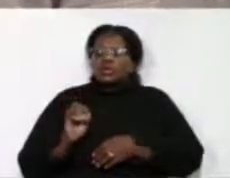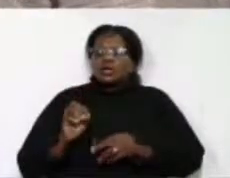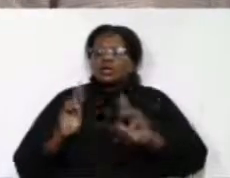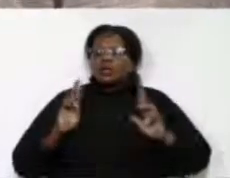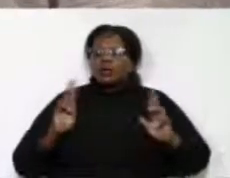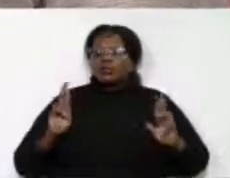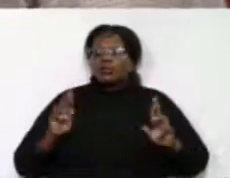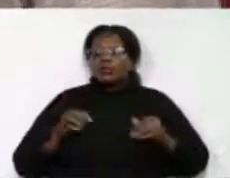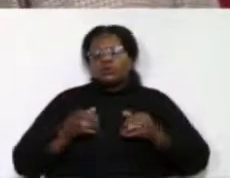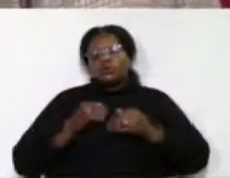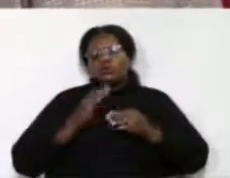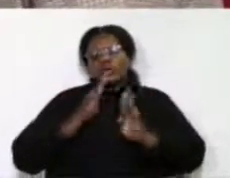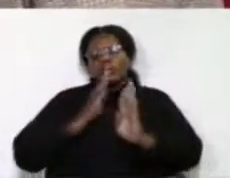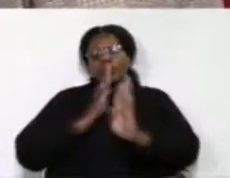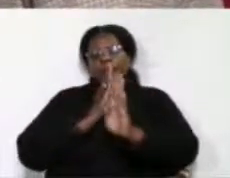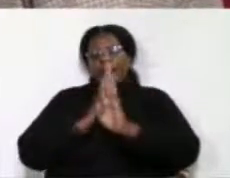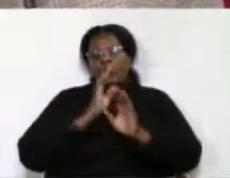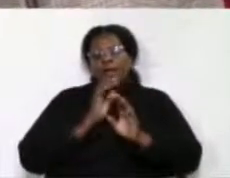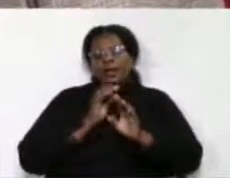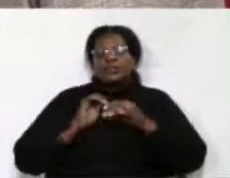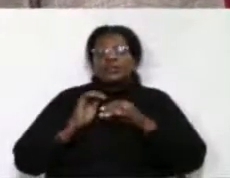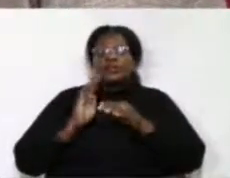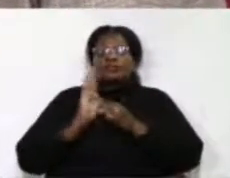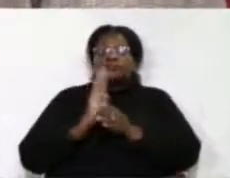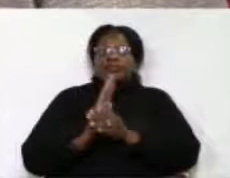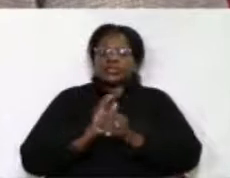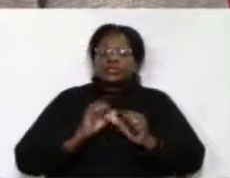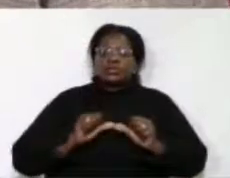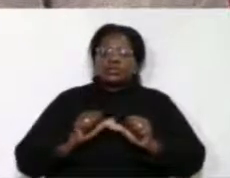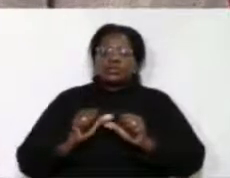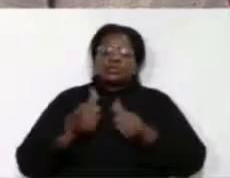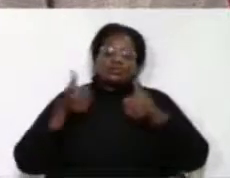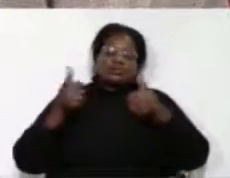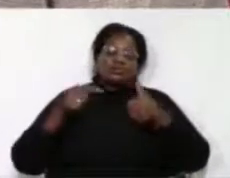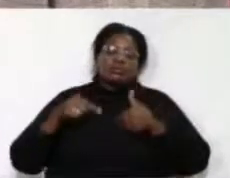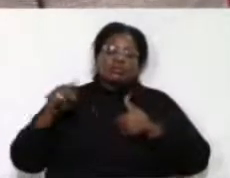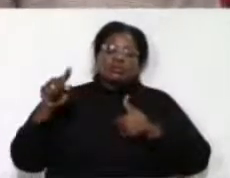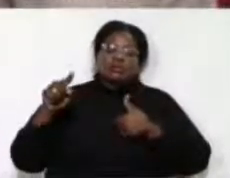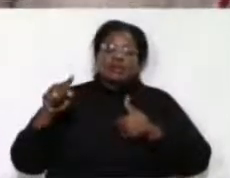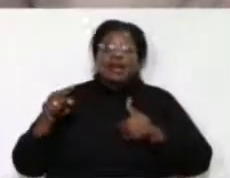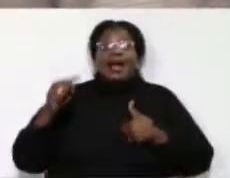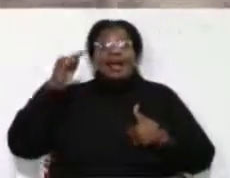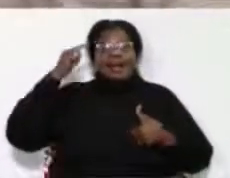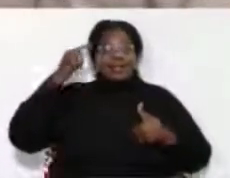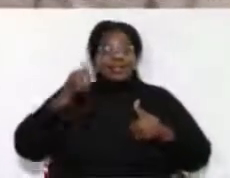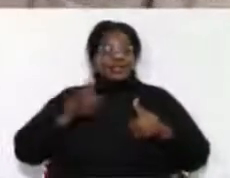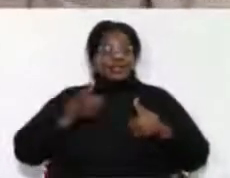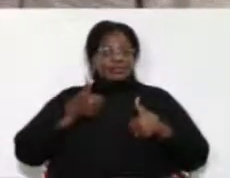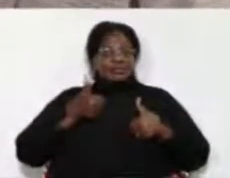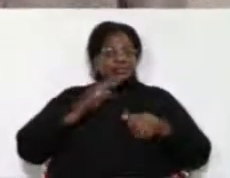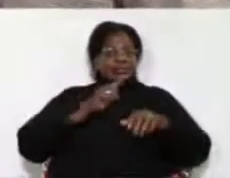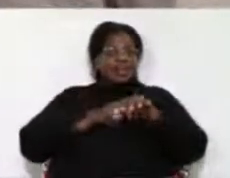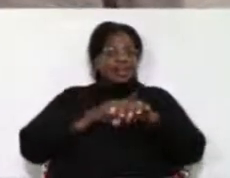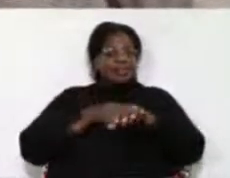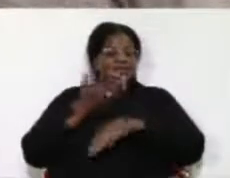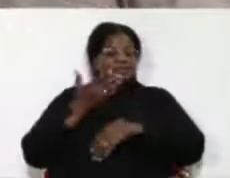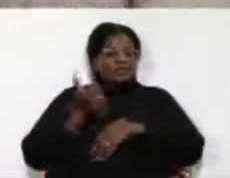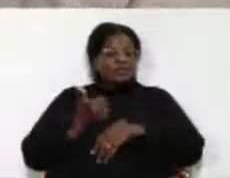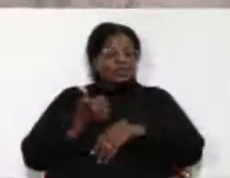sell it for that. And then the business continues. Yes. Excellent. If there's enough time. Unfortunately, we are out